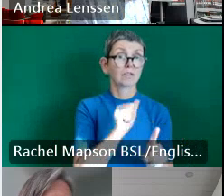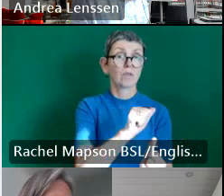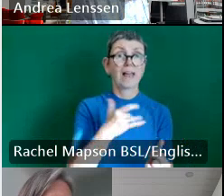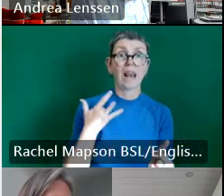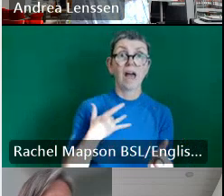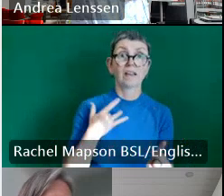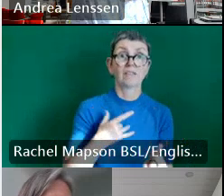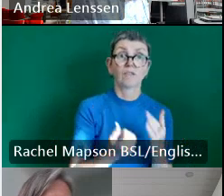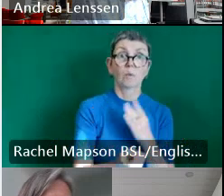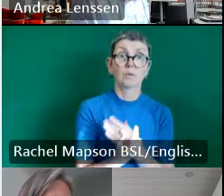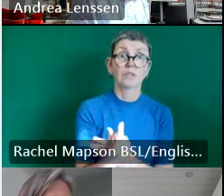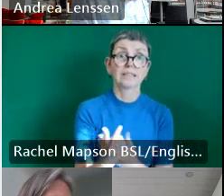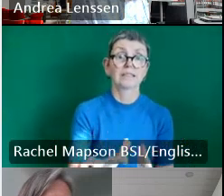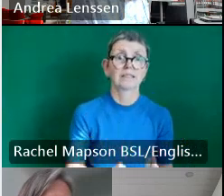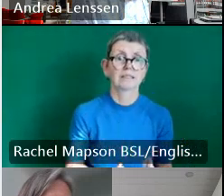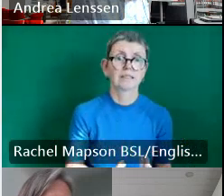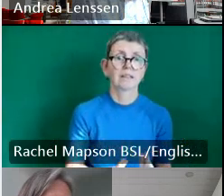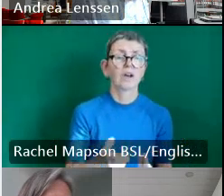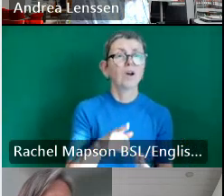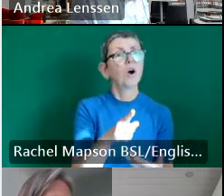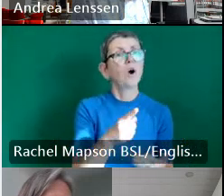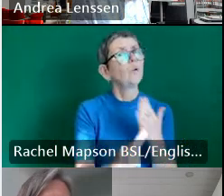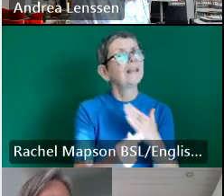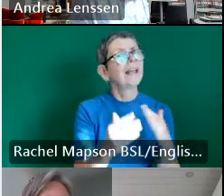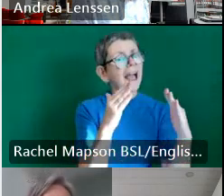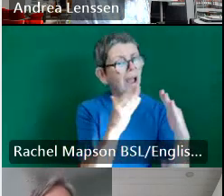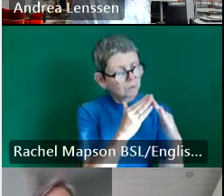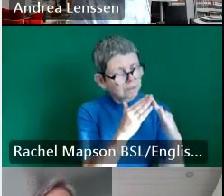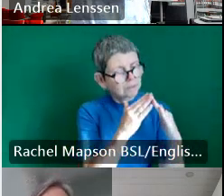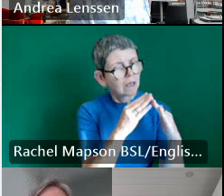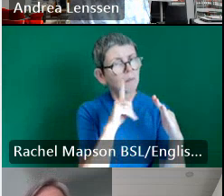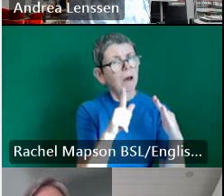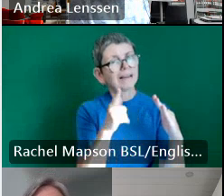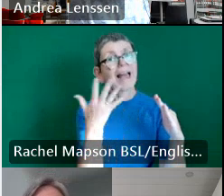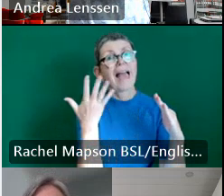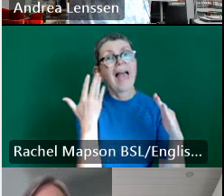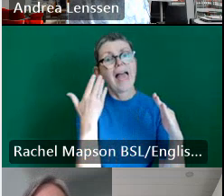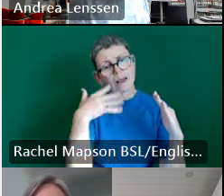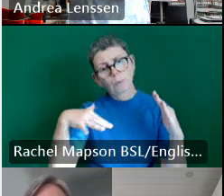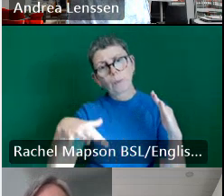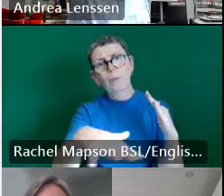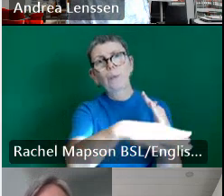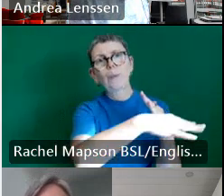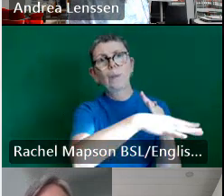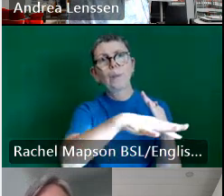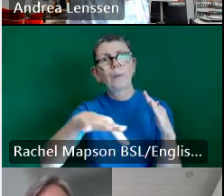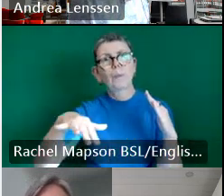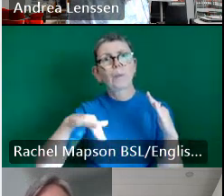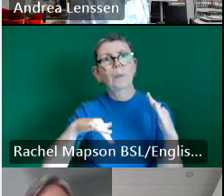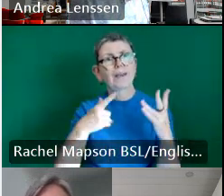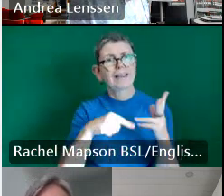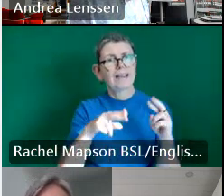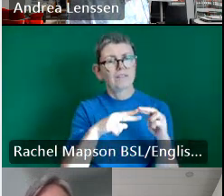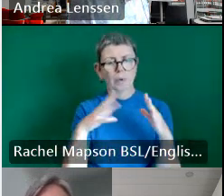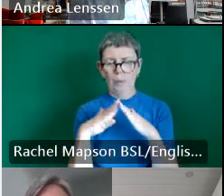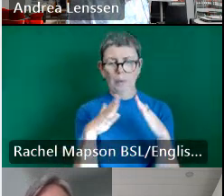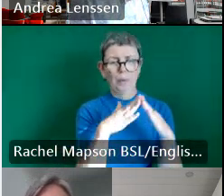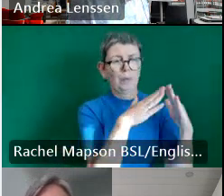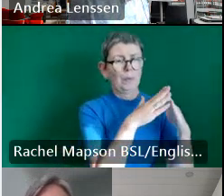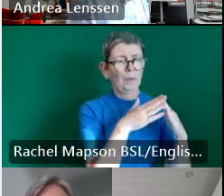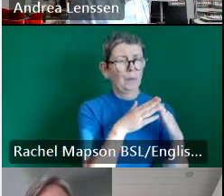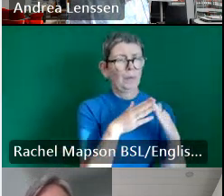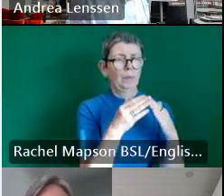the housing, but also the air around their house. So if you live in a urban space with a lot of traffic, the rates